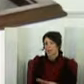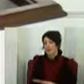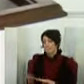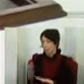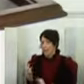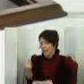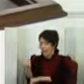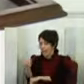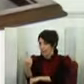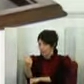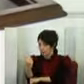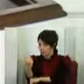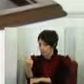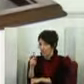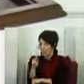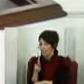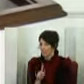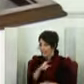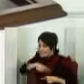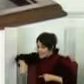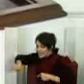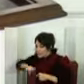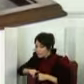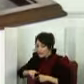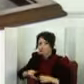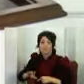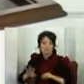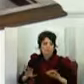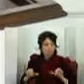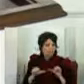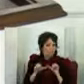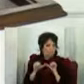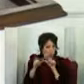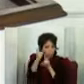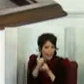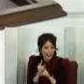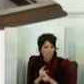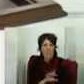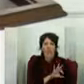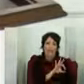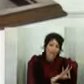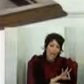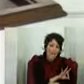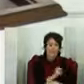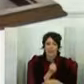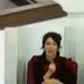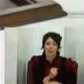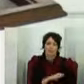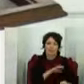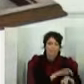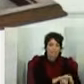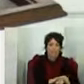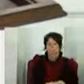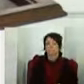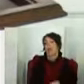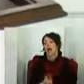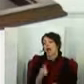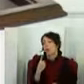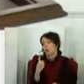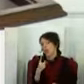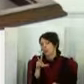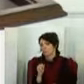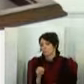morning. And then, of course, we'll be back the following Sunday for our usual schedule of services, 9 and 11 in English and 1:30 service in